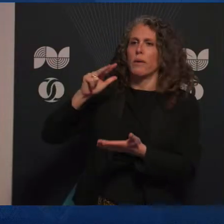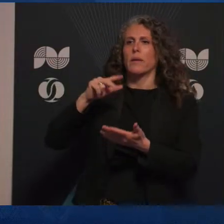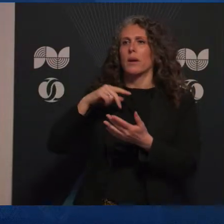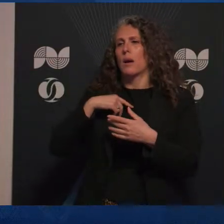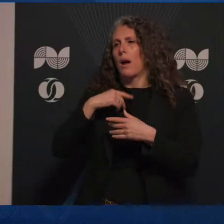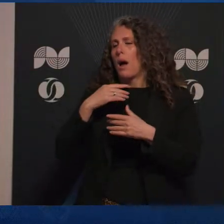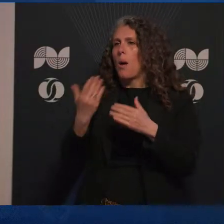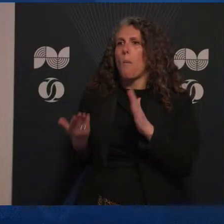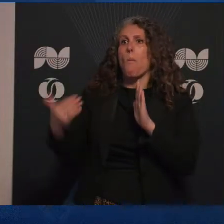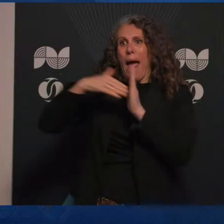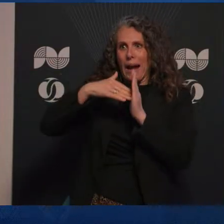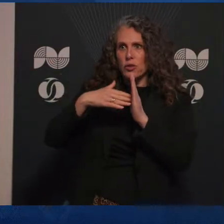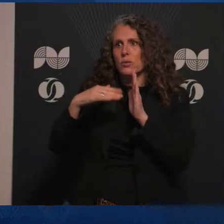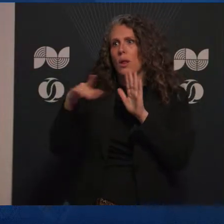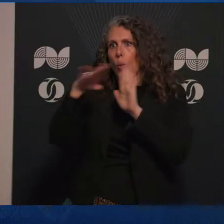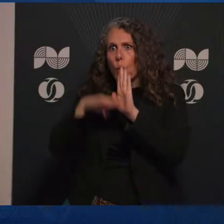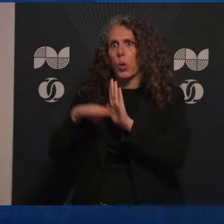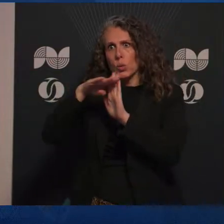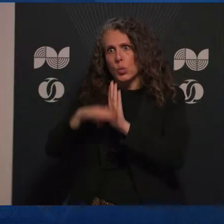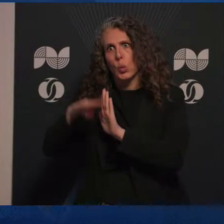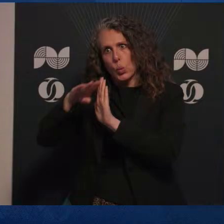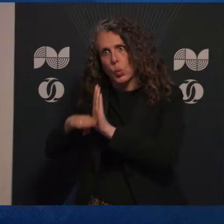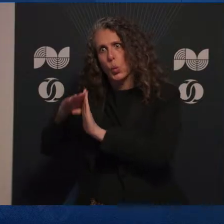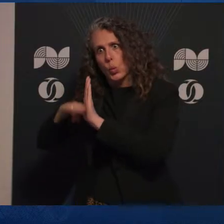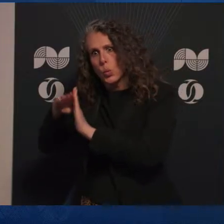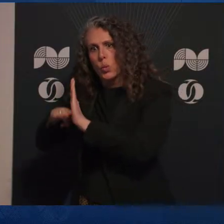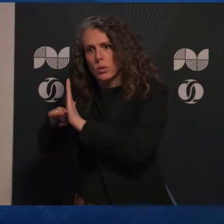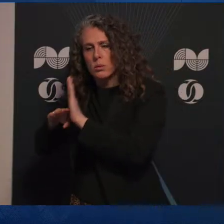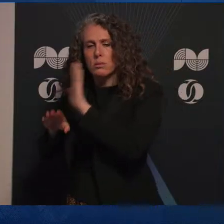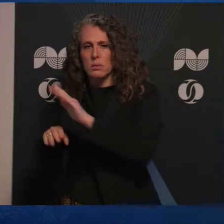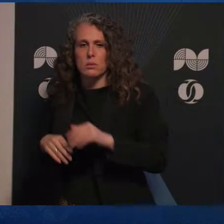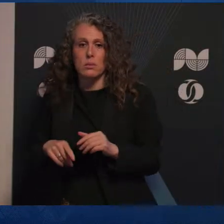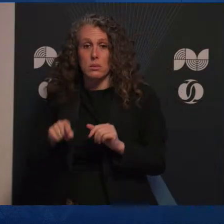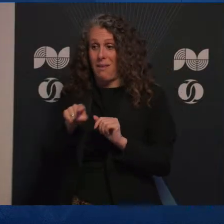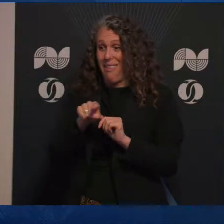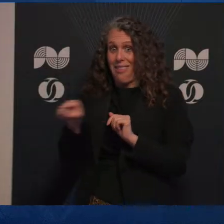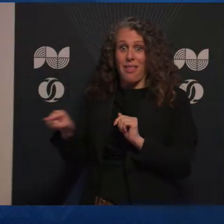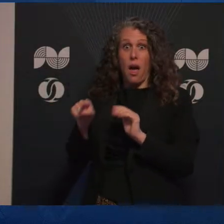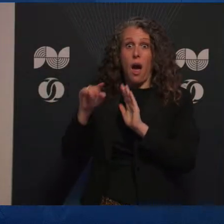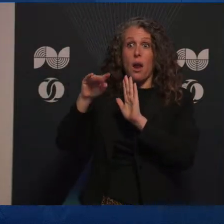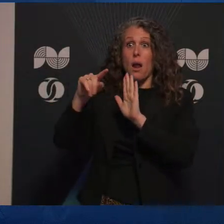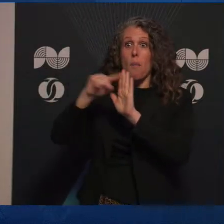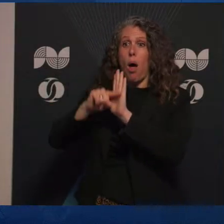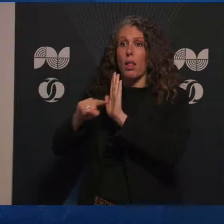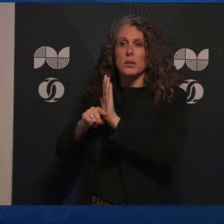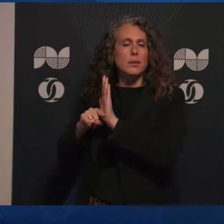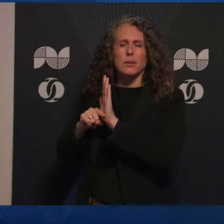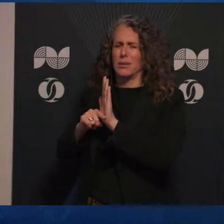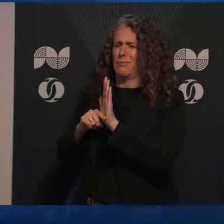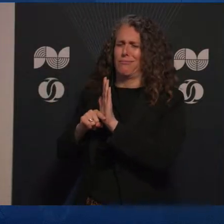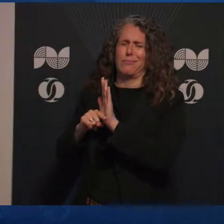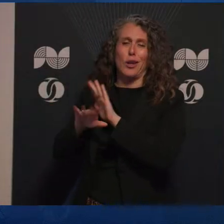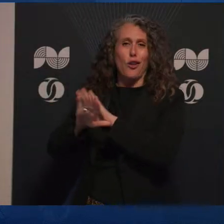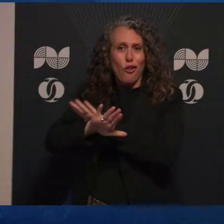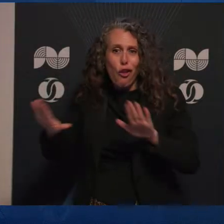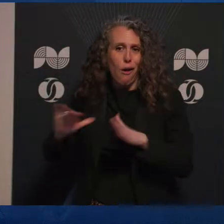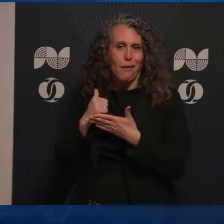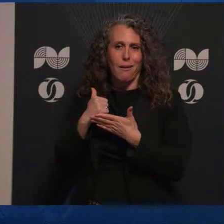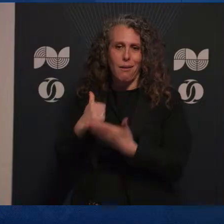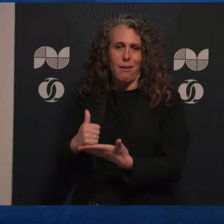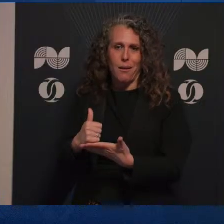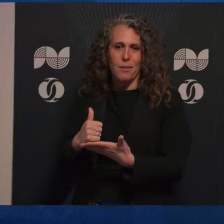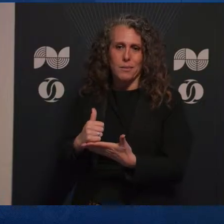imports. And these policies happen to be the most distortive policies. And in countries that are no models